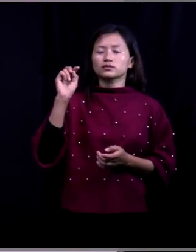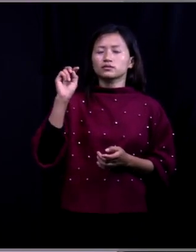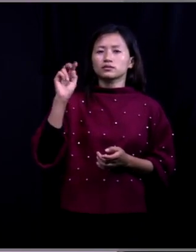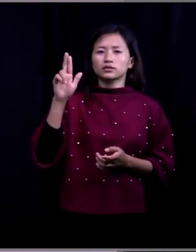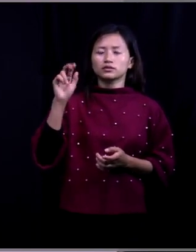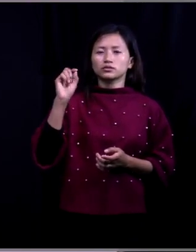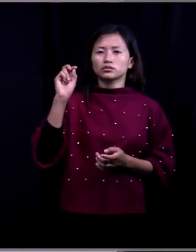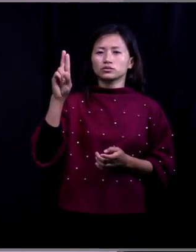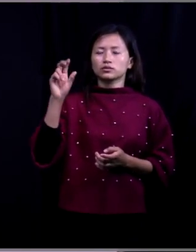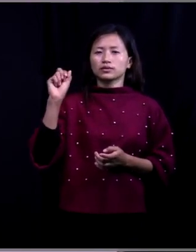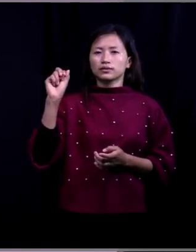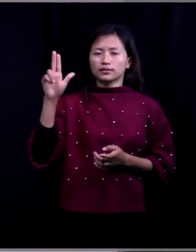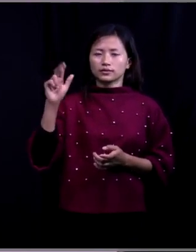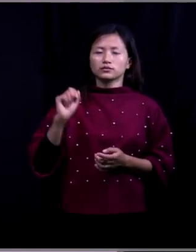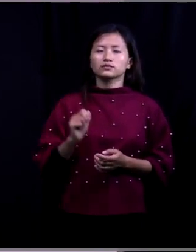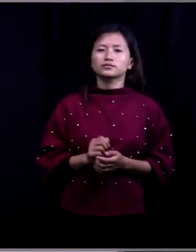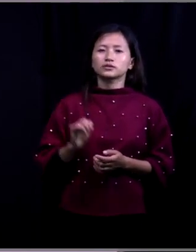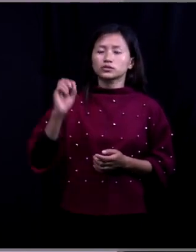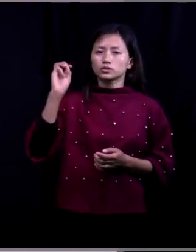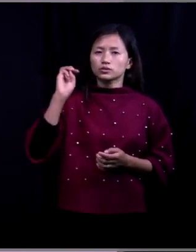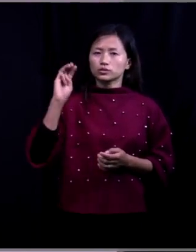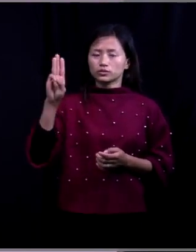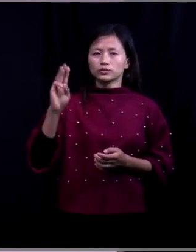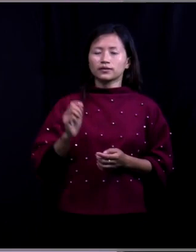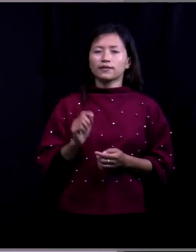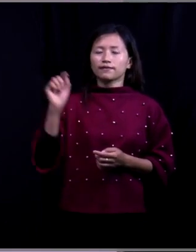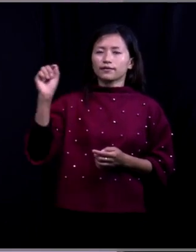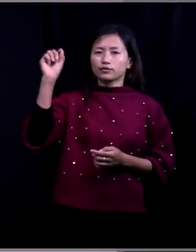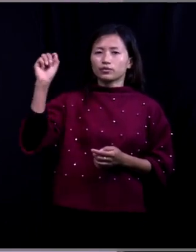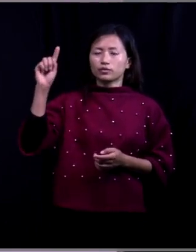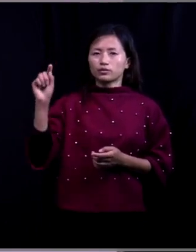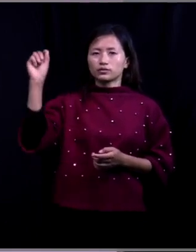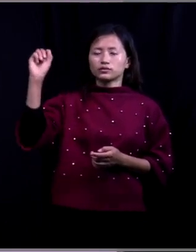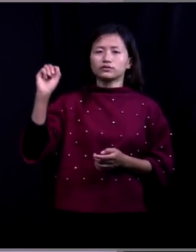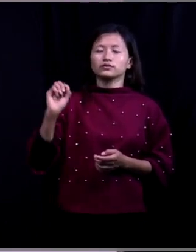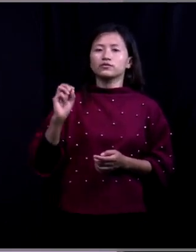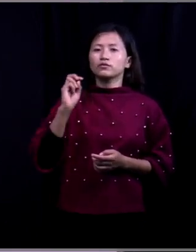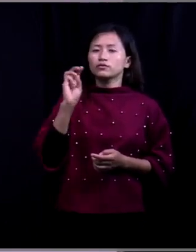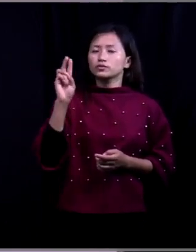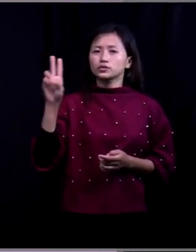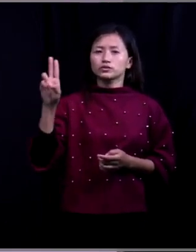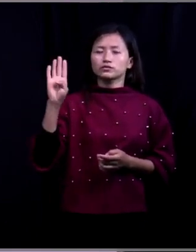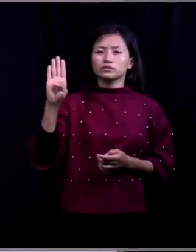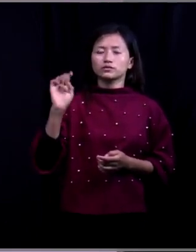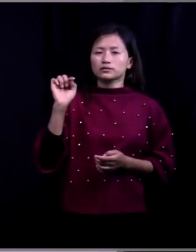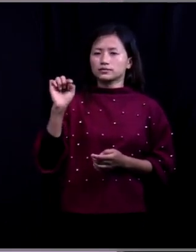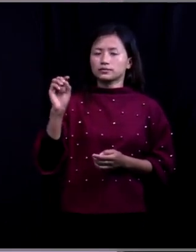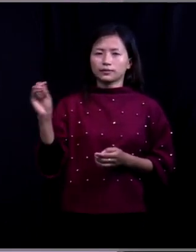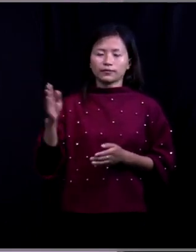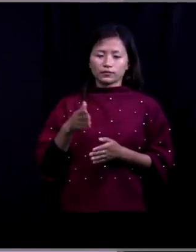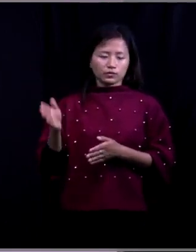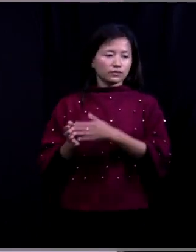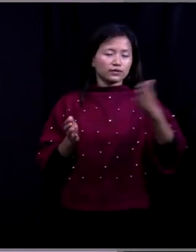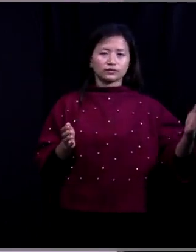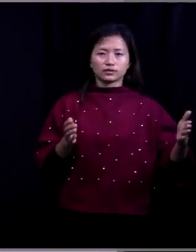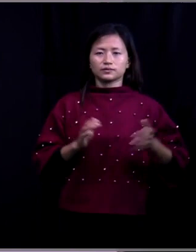7.8286, or we can round it up to 83 into 10 to the power 24, because the decimal has moved 1 place to the left